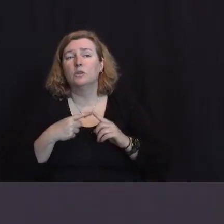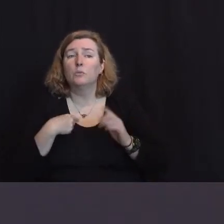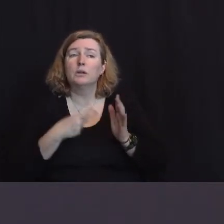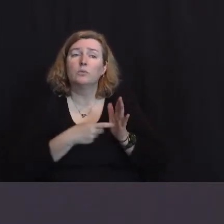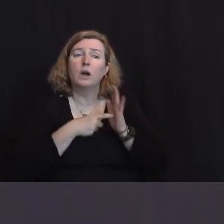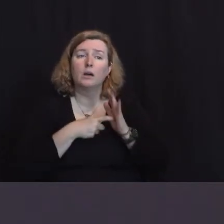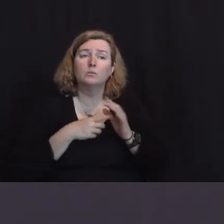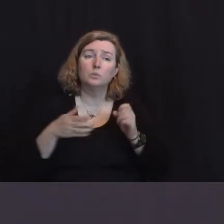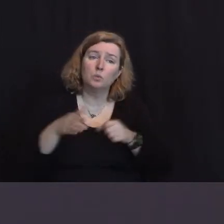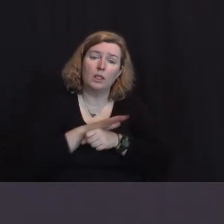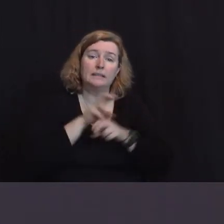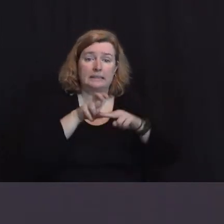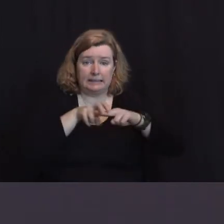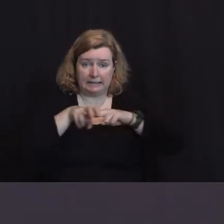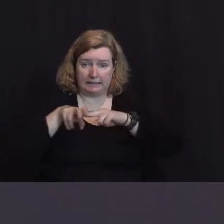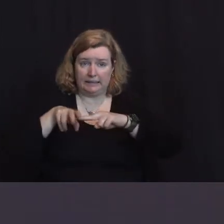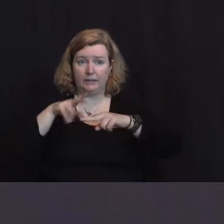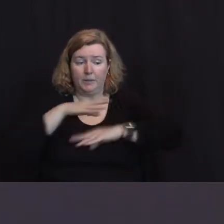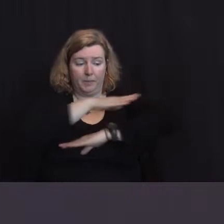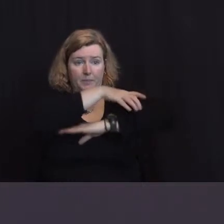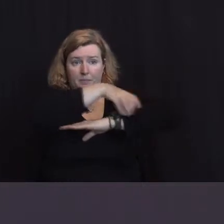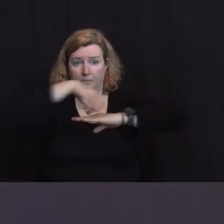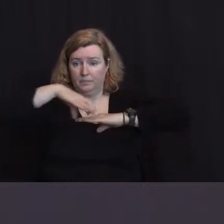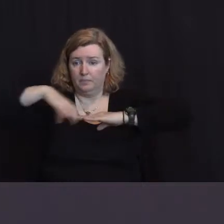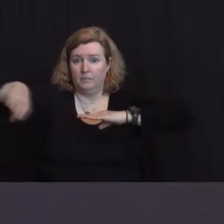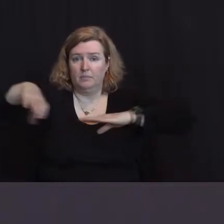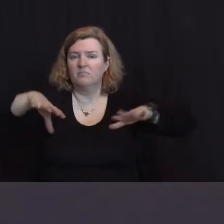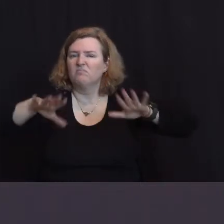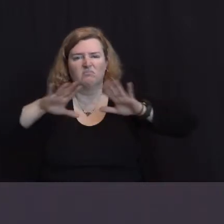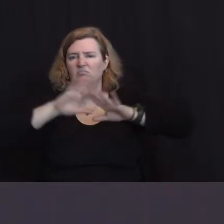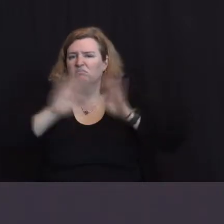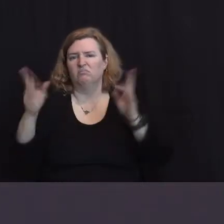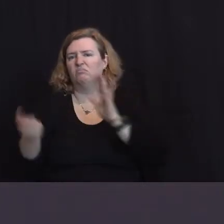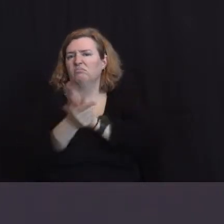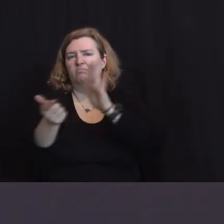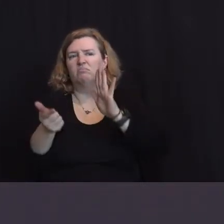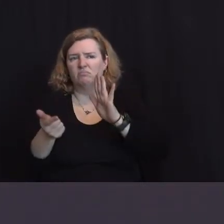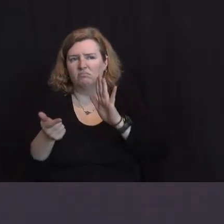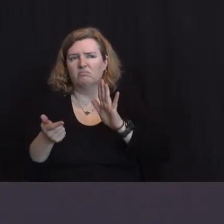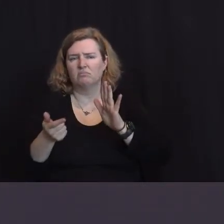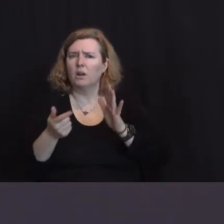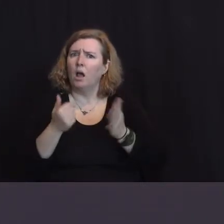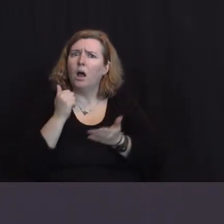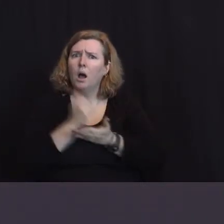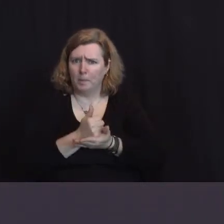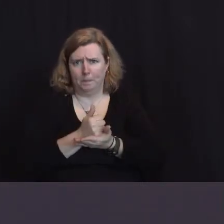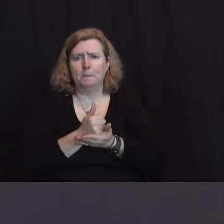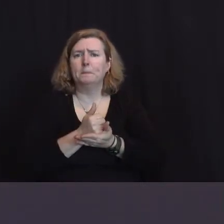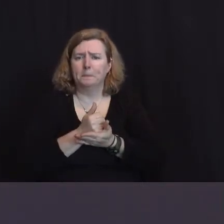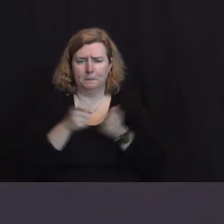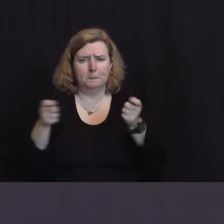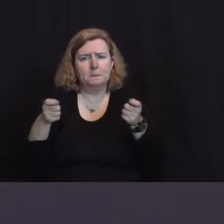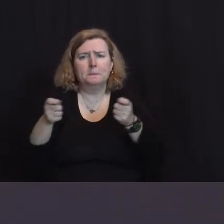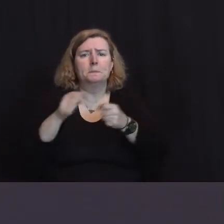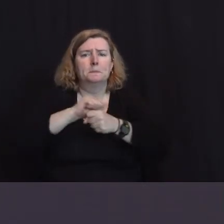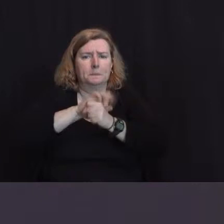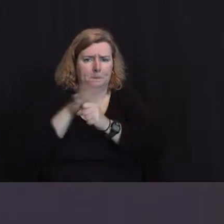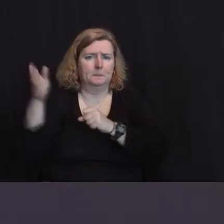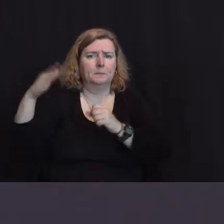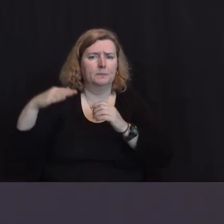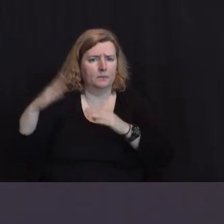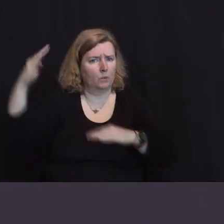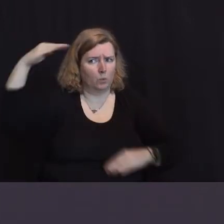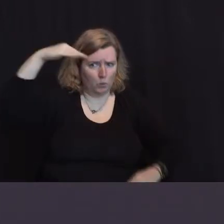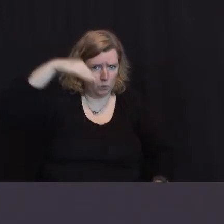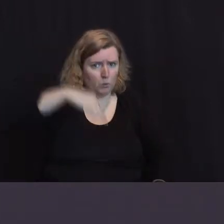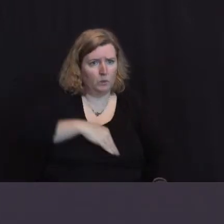and secondly, the 6-foot CDC rule. Those are the two that bite the most. So I got no color on their